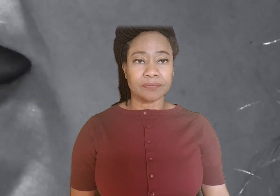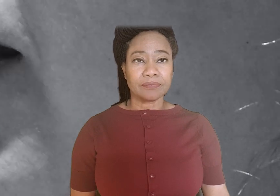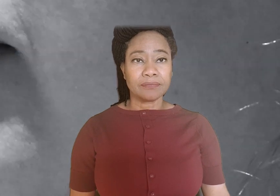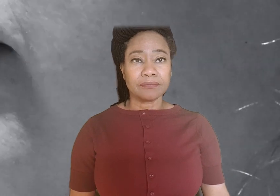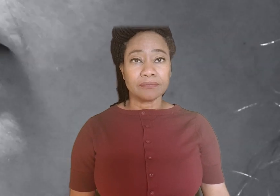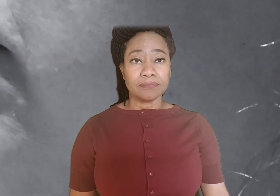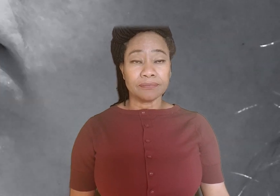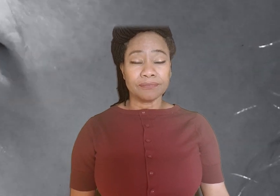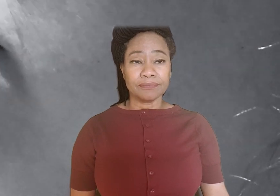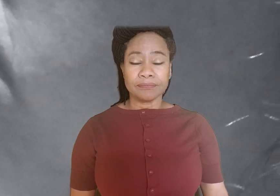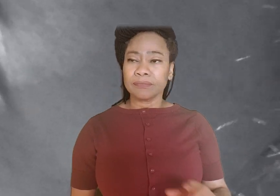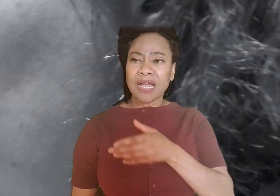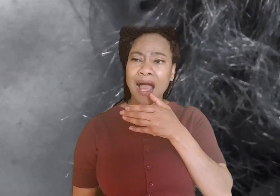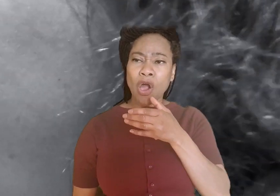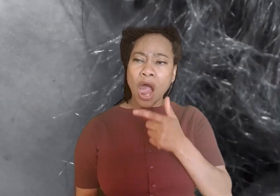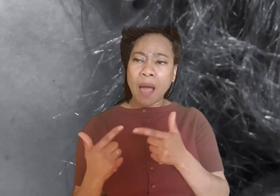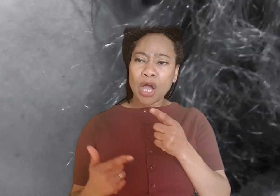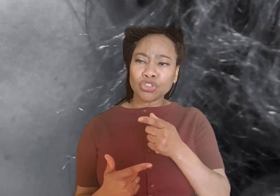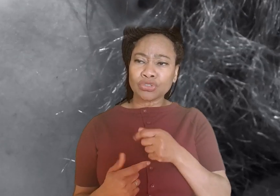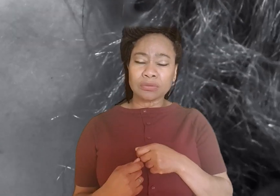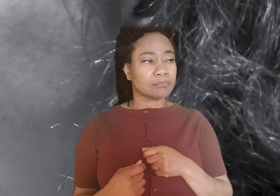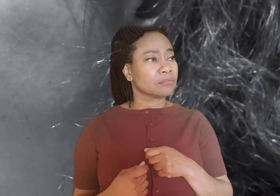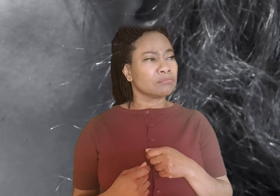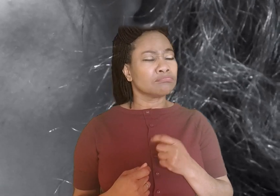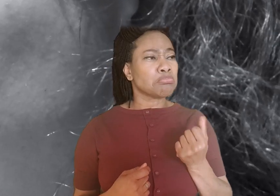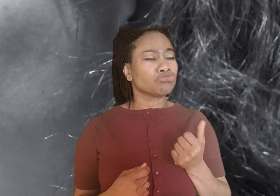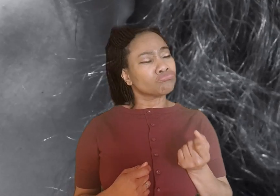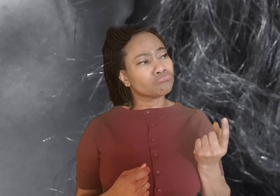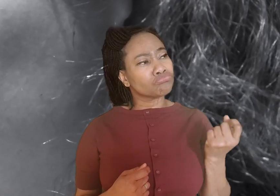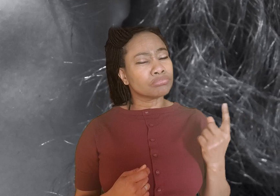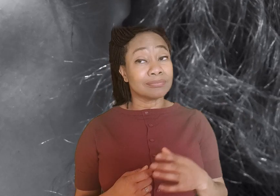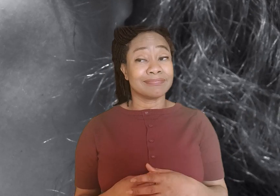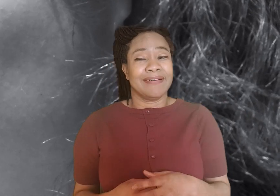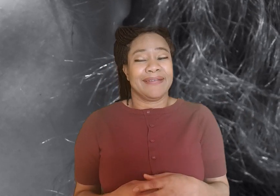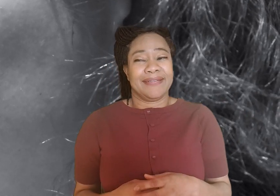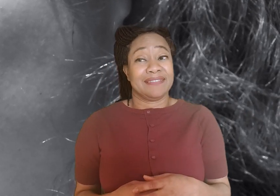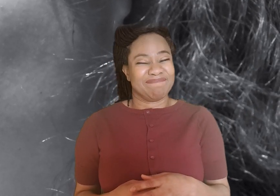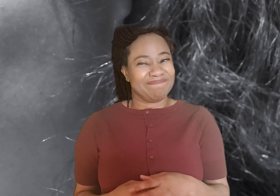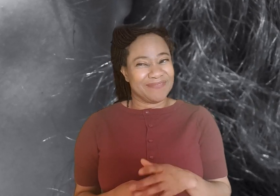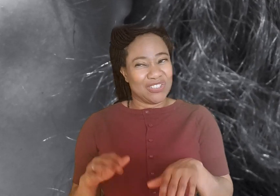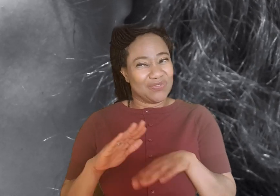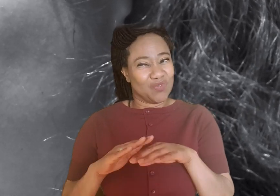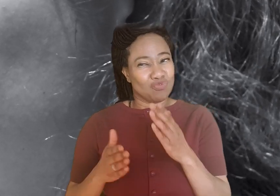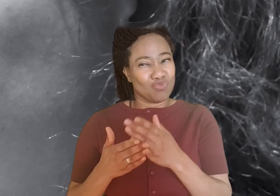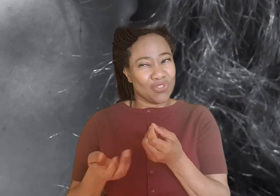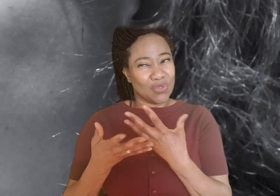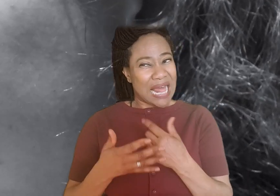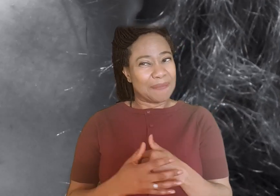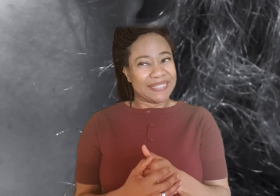How much alcohol do you consume? Not much, only now and then. I think you're not telling me the truth.